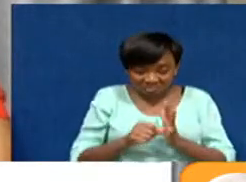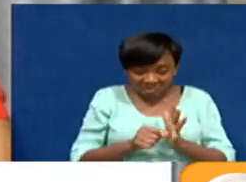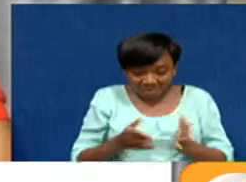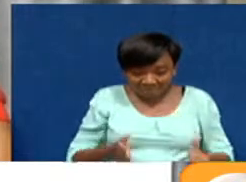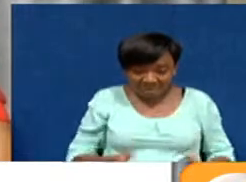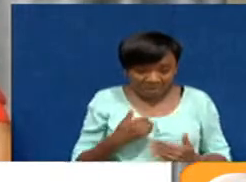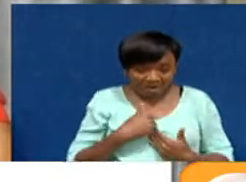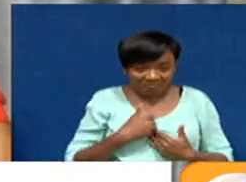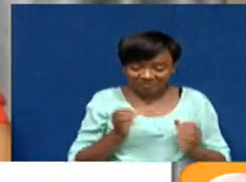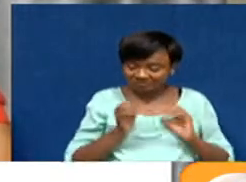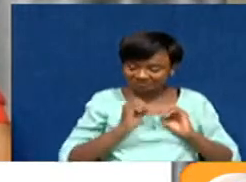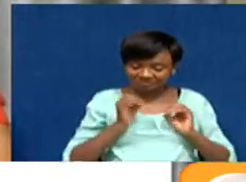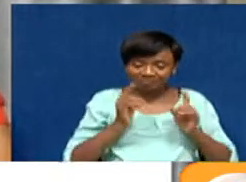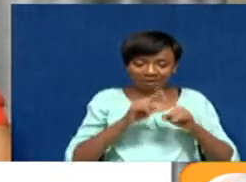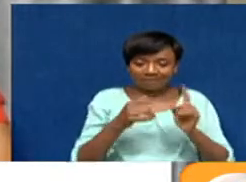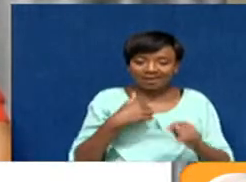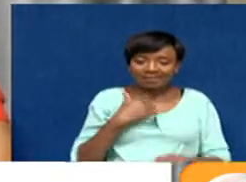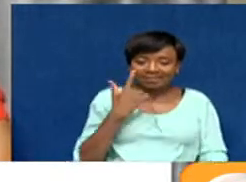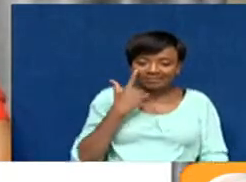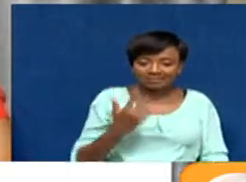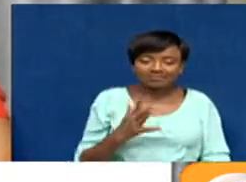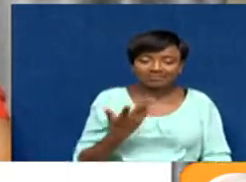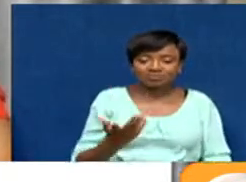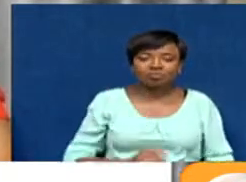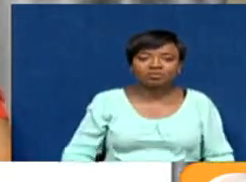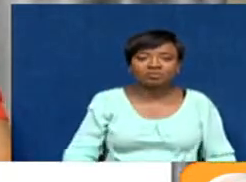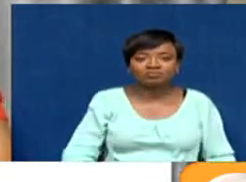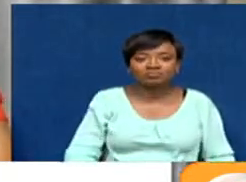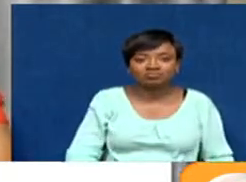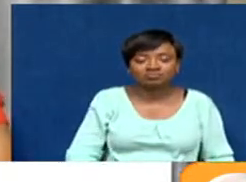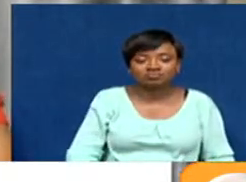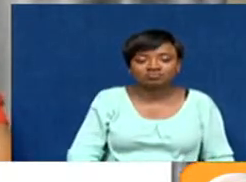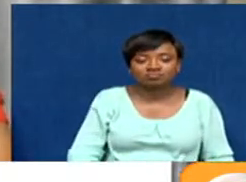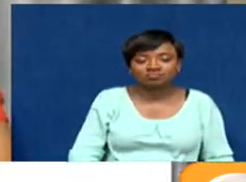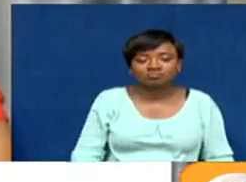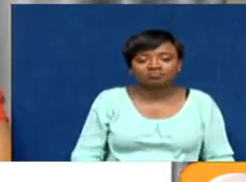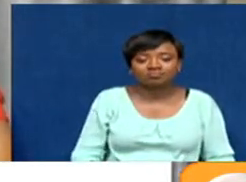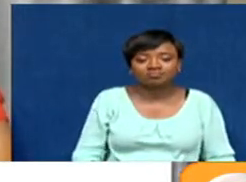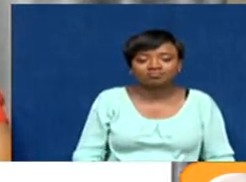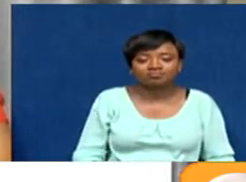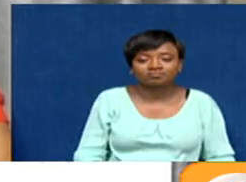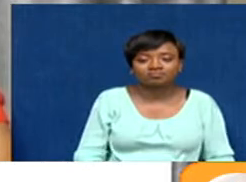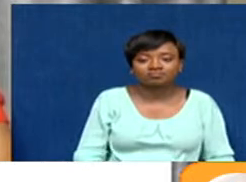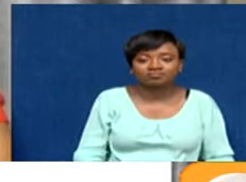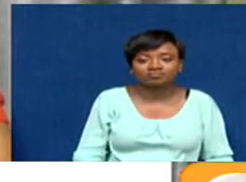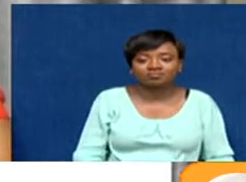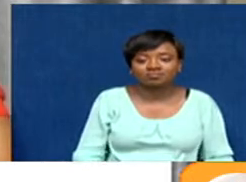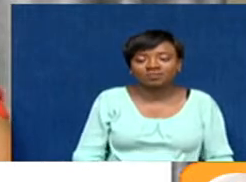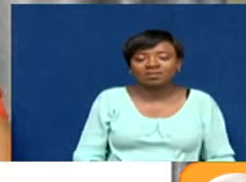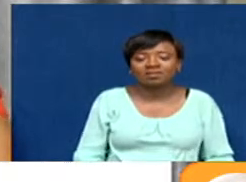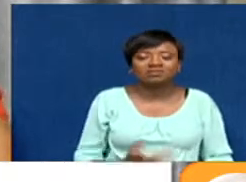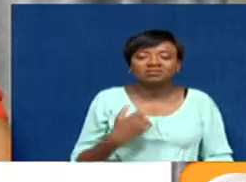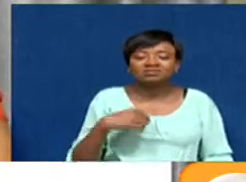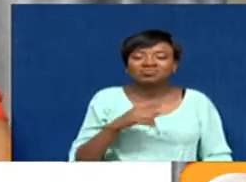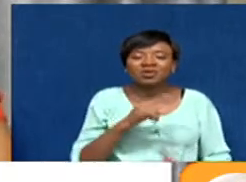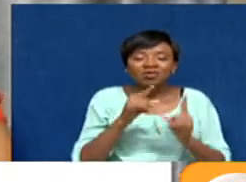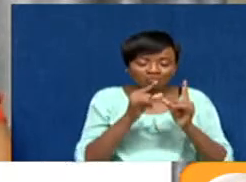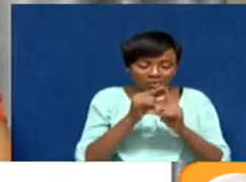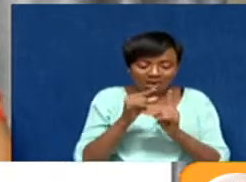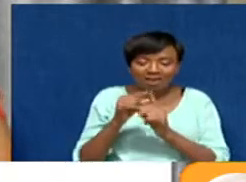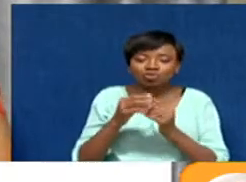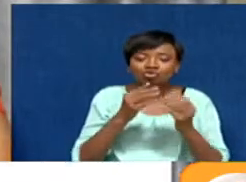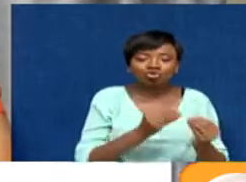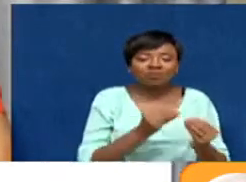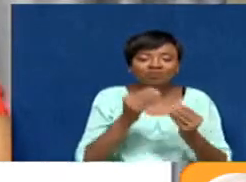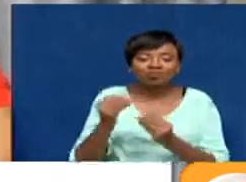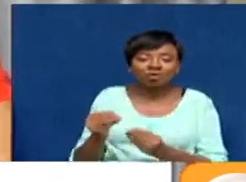What I see is that we are using very soft words. would rather say, like the Tanzanian